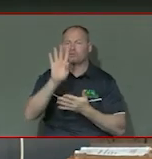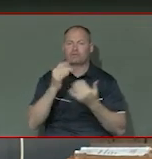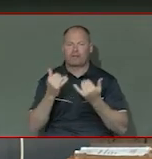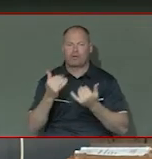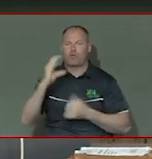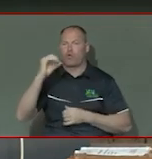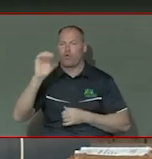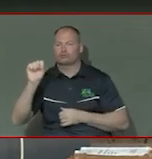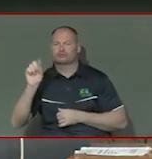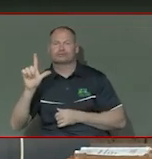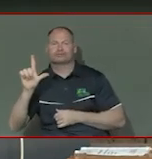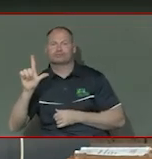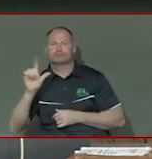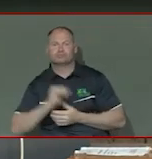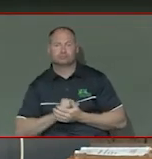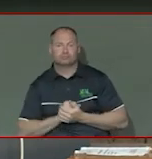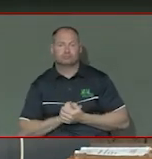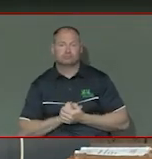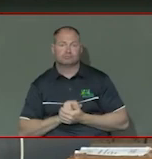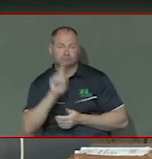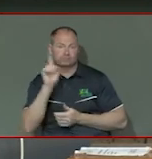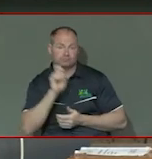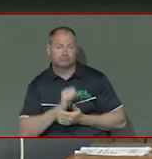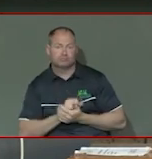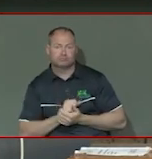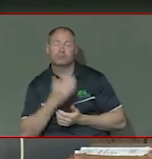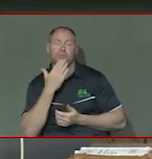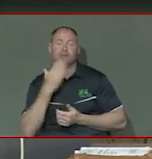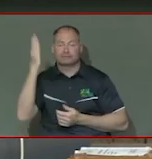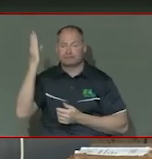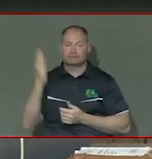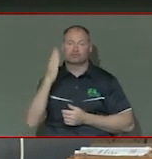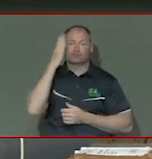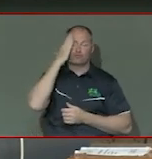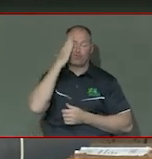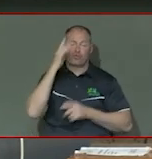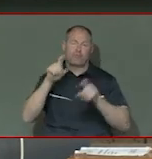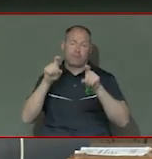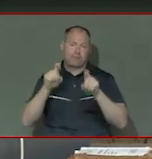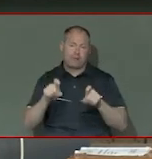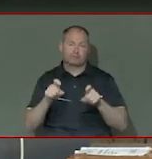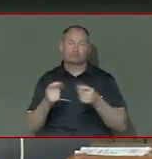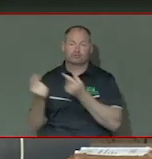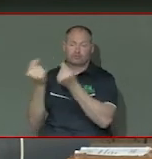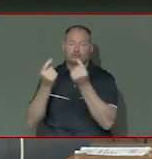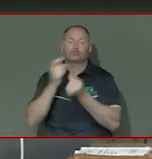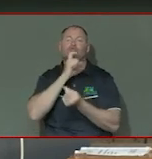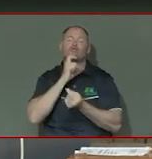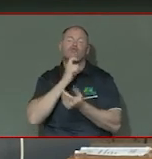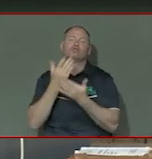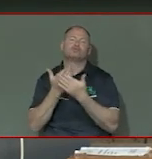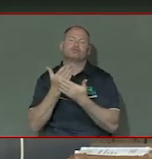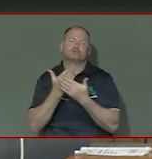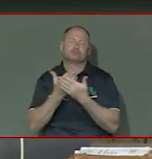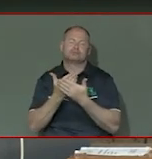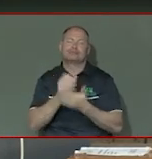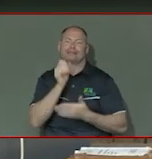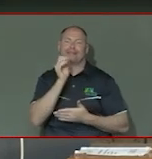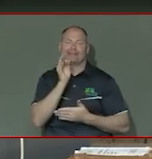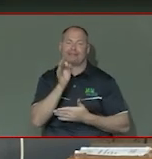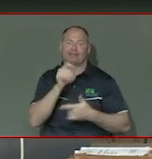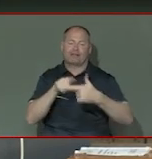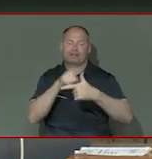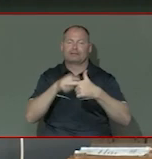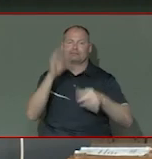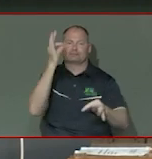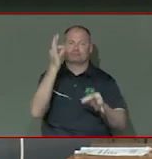7. You understand? So take note, make sure that you are able to use it when we get specific